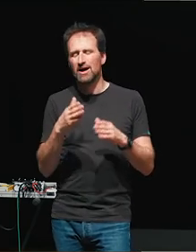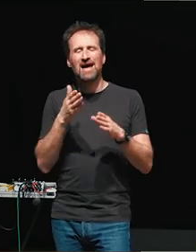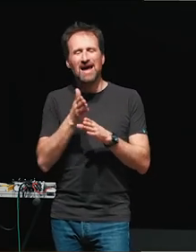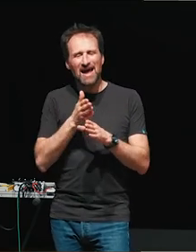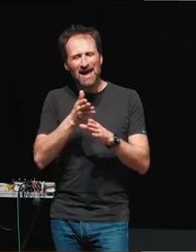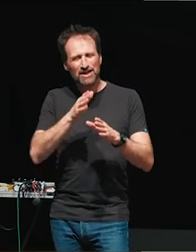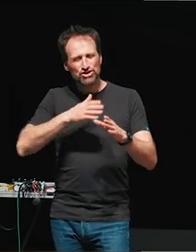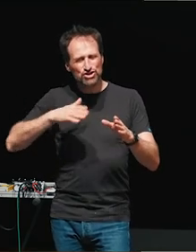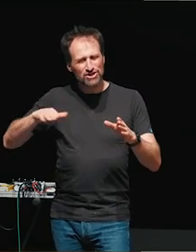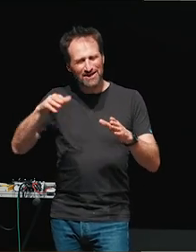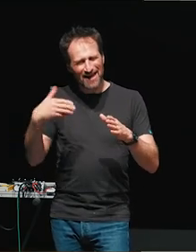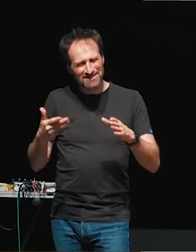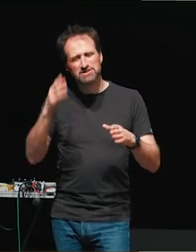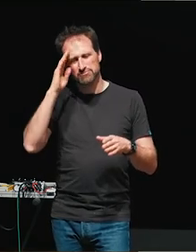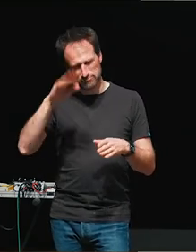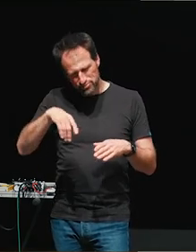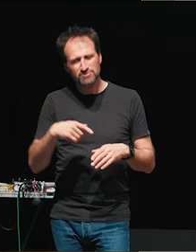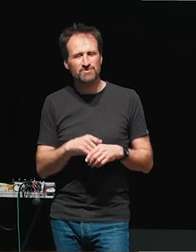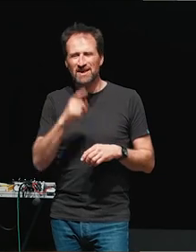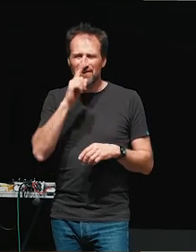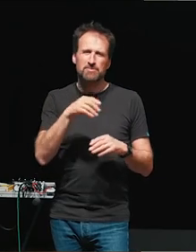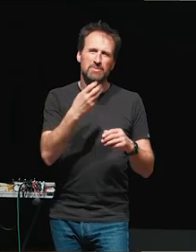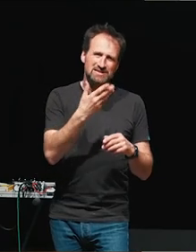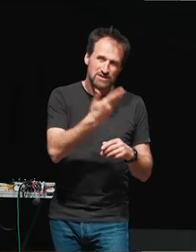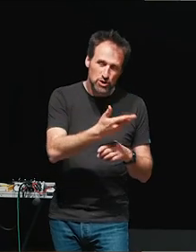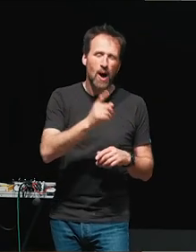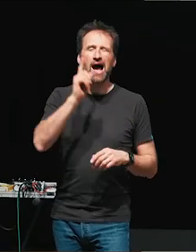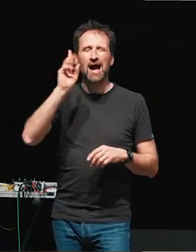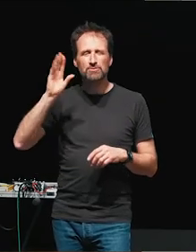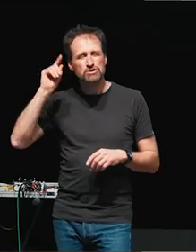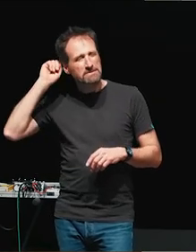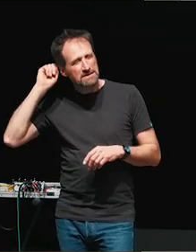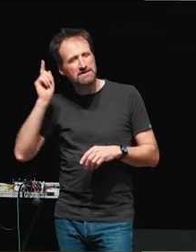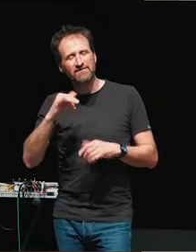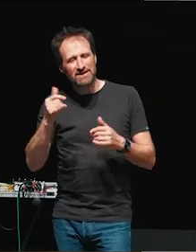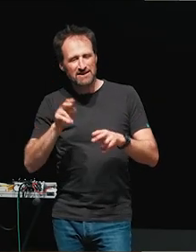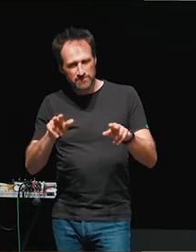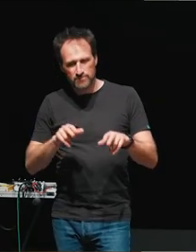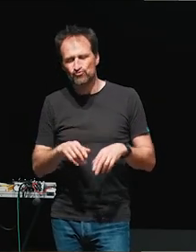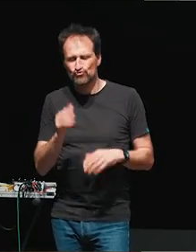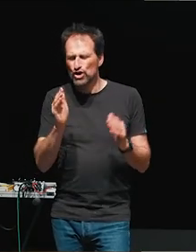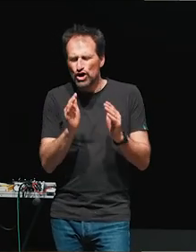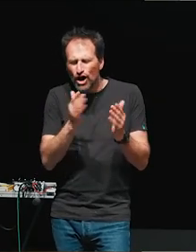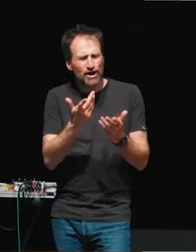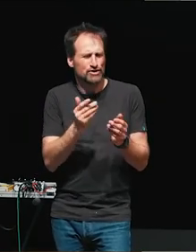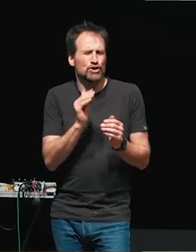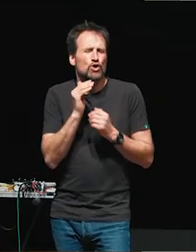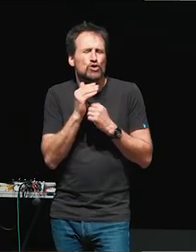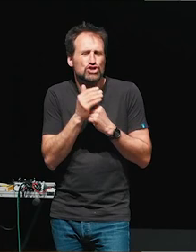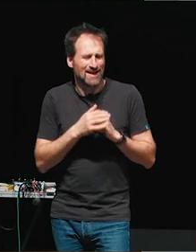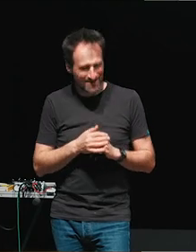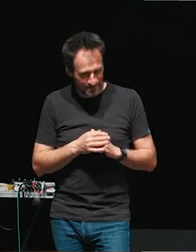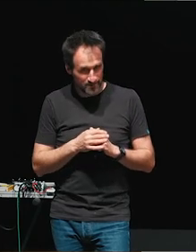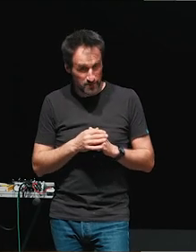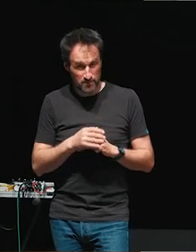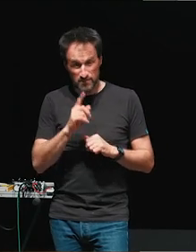happen. Yeah, that's probably the only edge case. You know, you can think of it. It's small, it's cuddly. What happens? You add